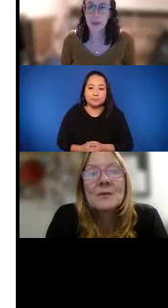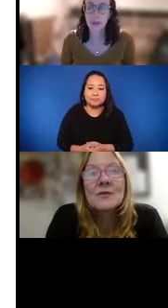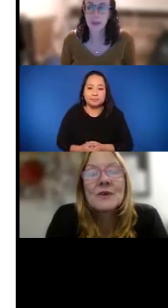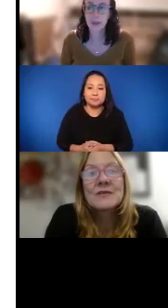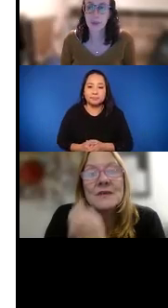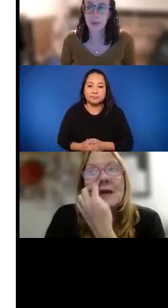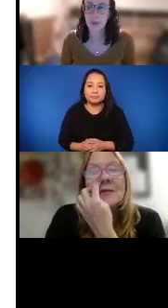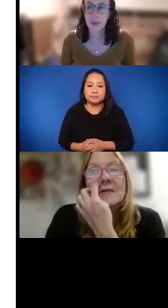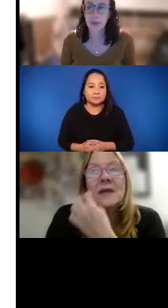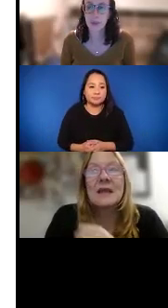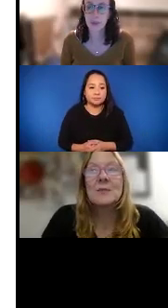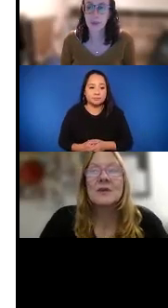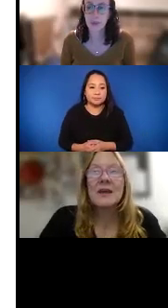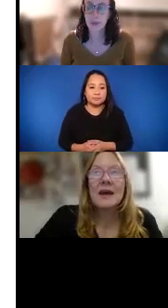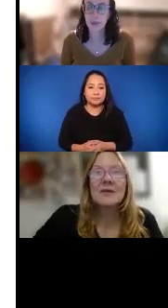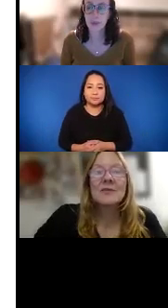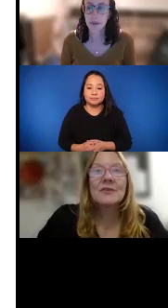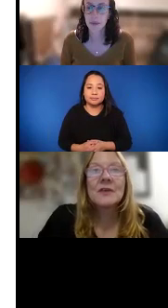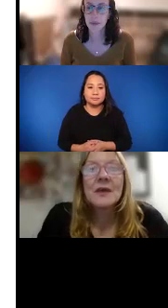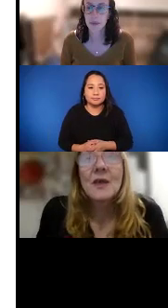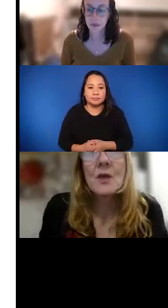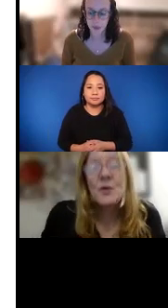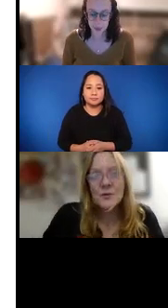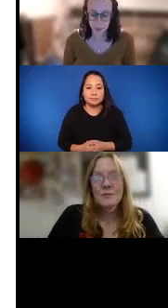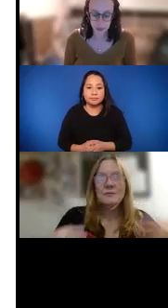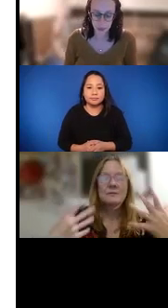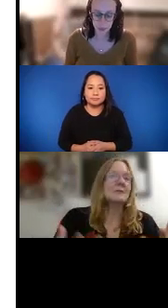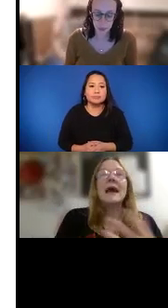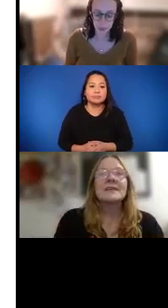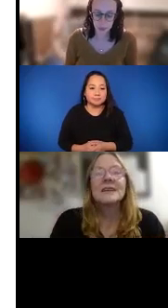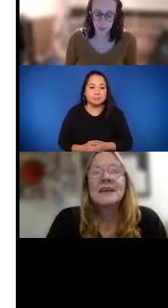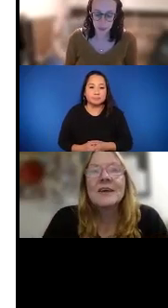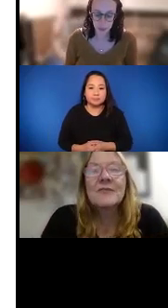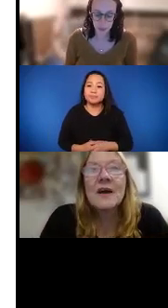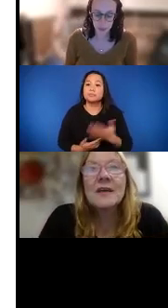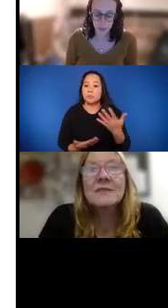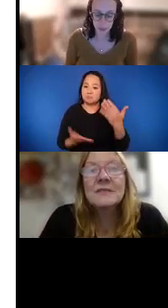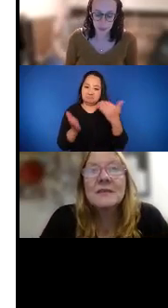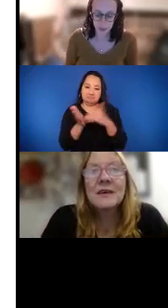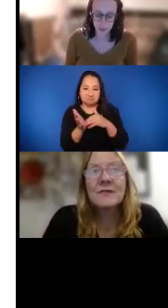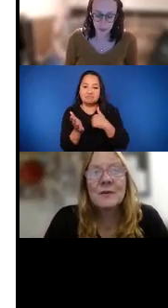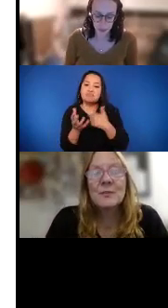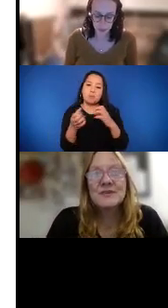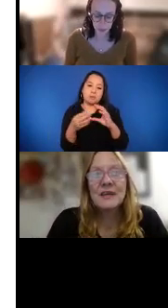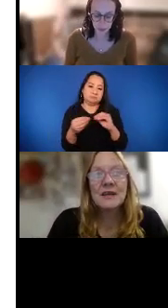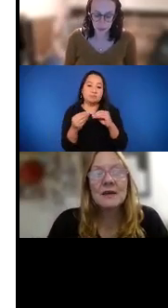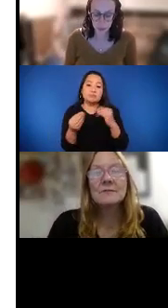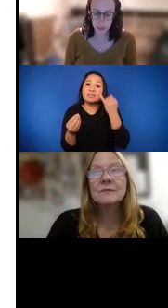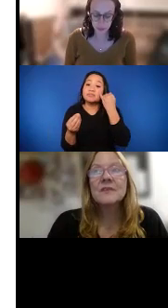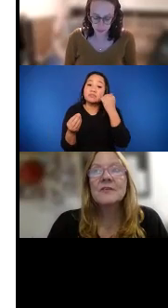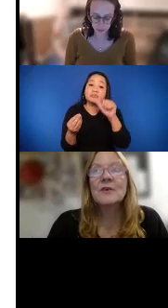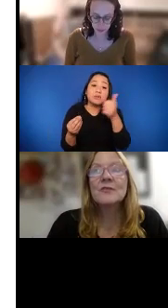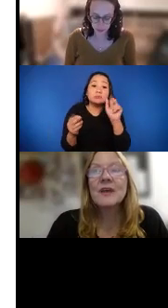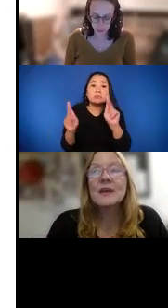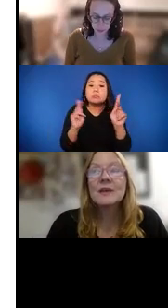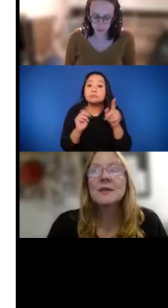And I would also say if there's anybody else who has any advice to give in particular,